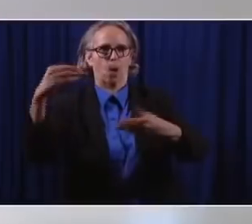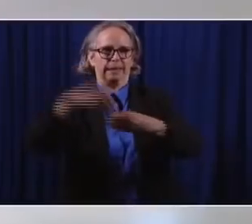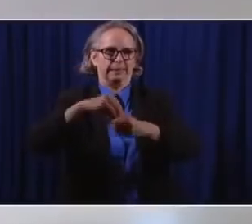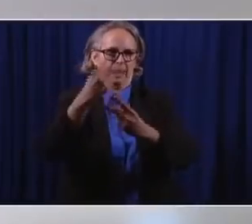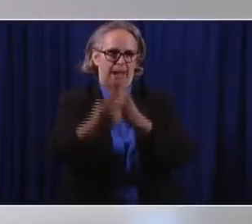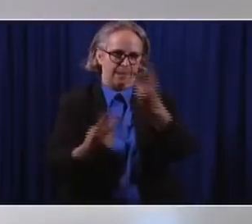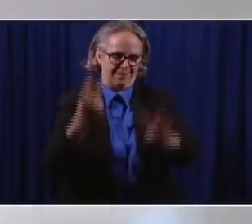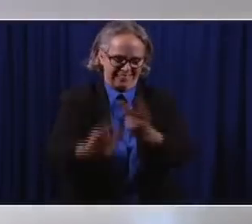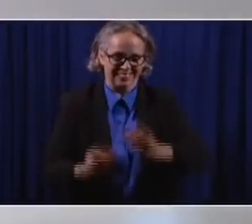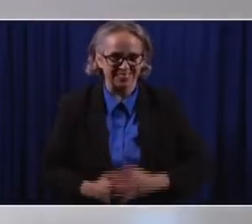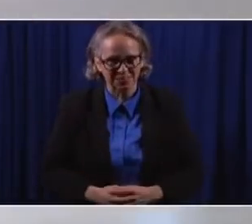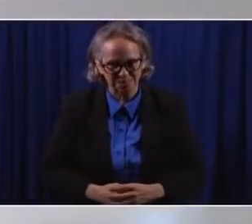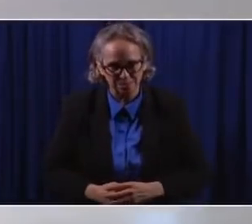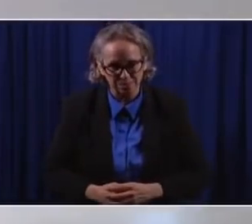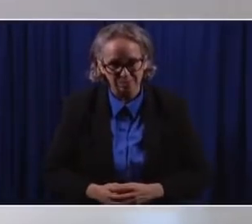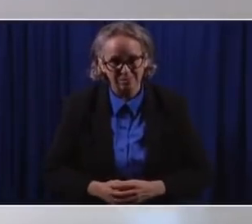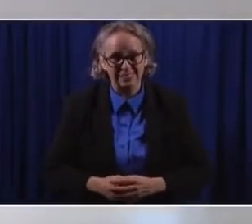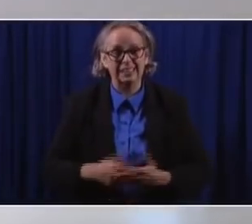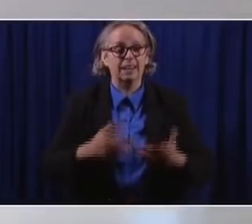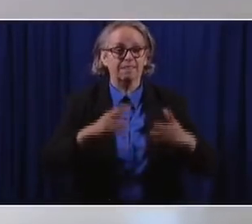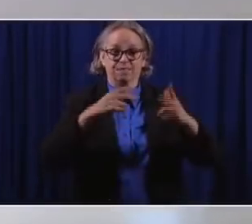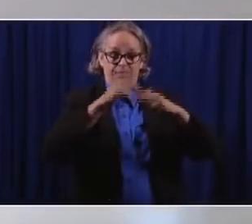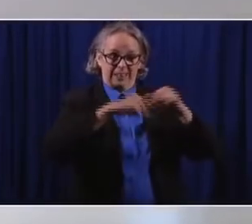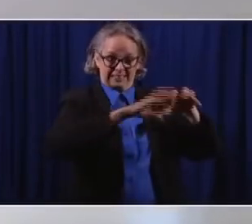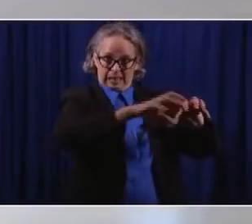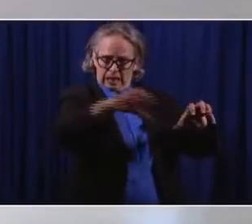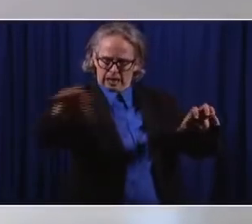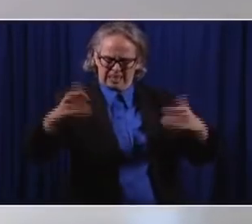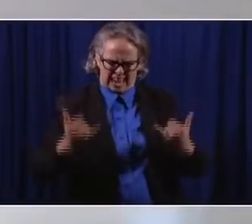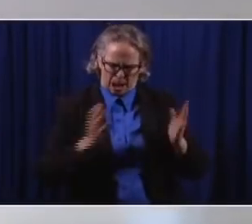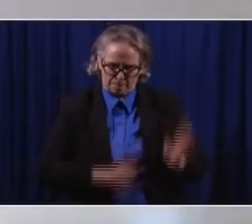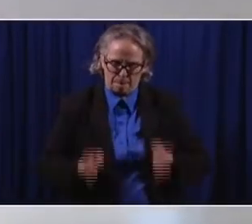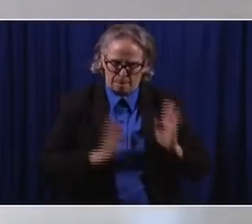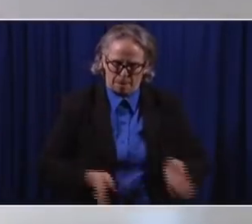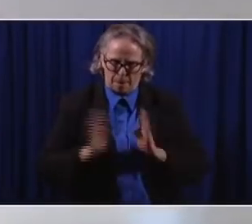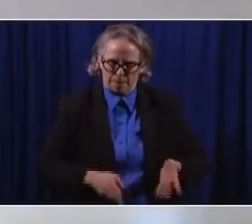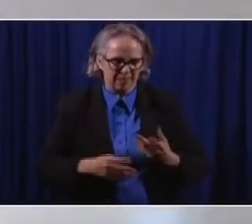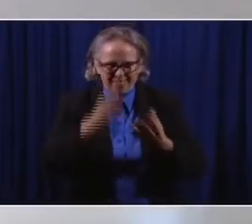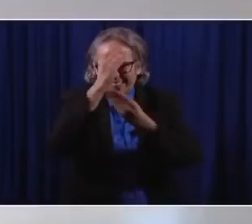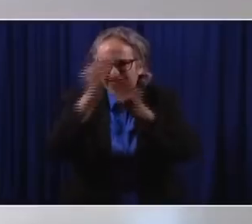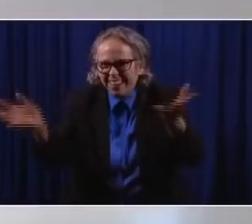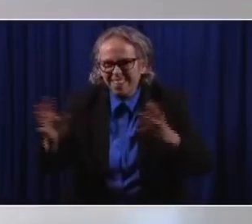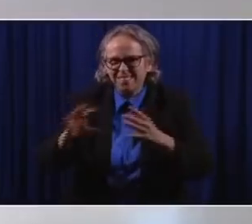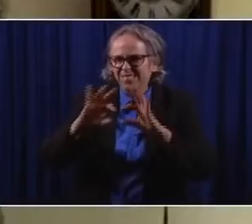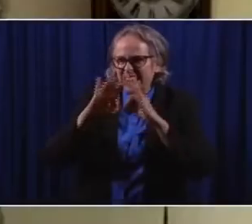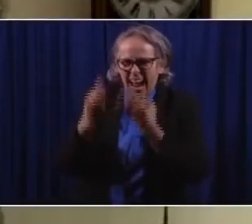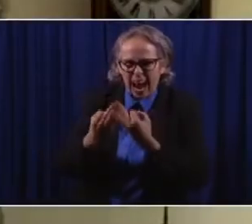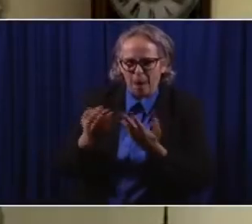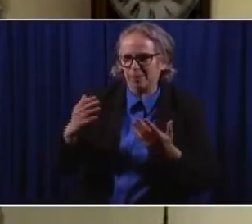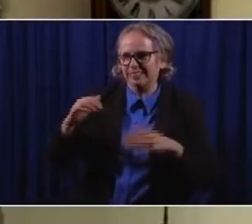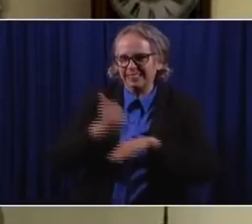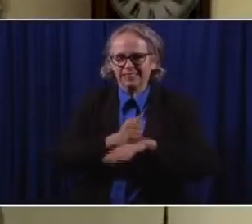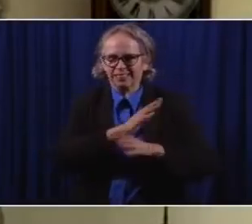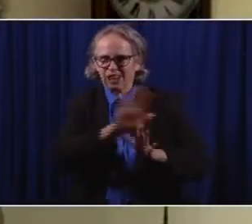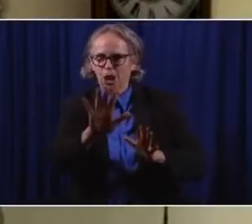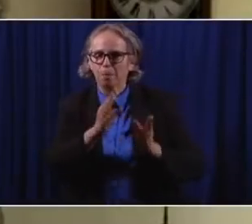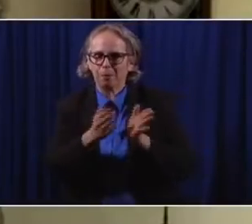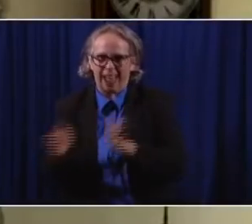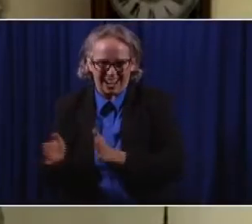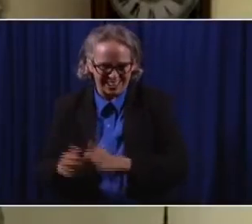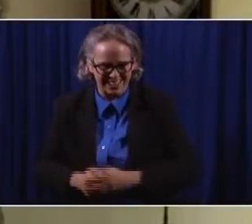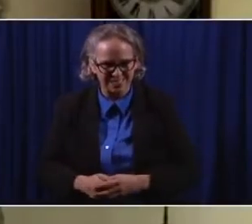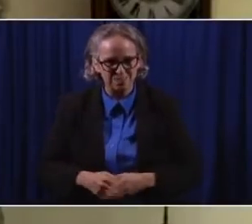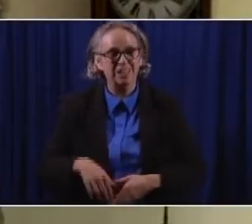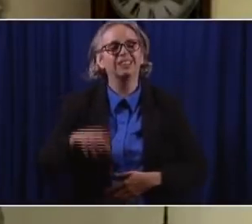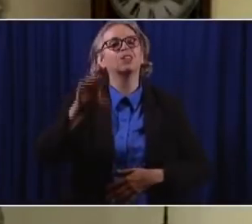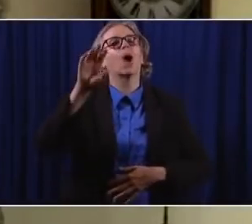their physical plans, share information with families, and just to have a really good transition. So by October 12th, facilities,